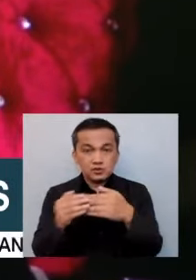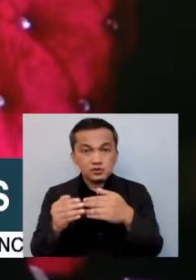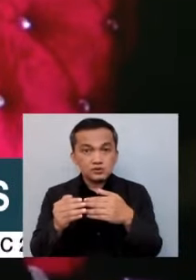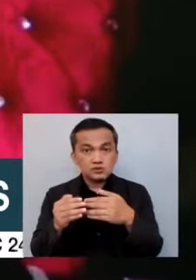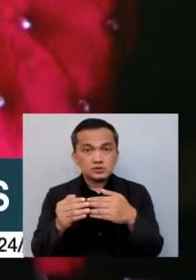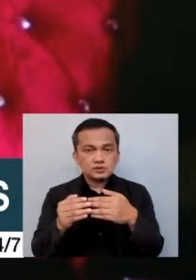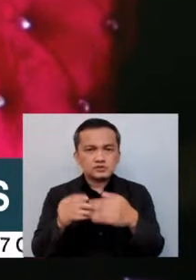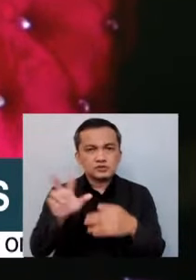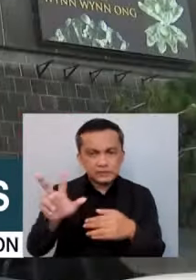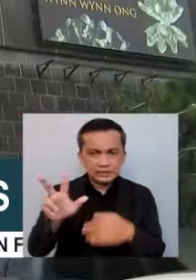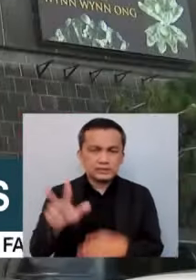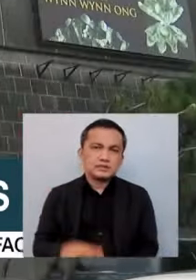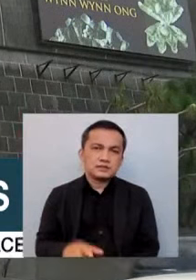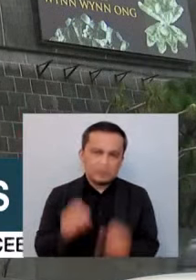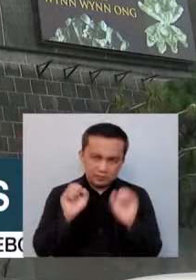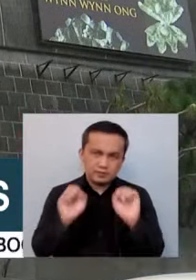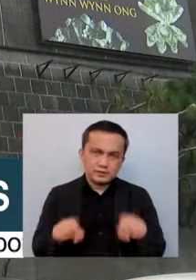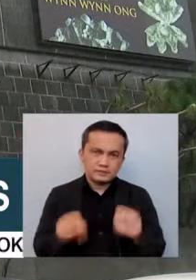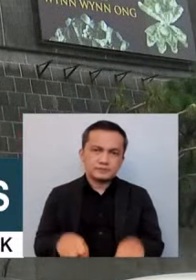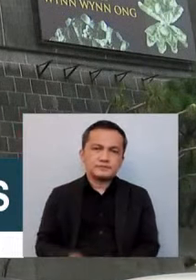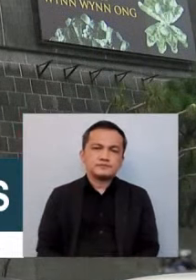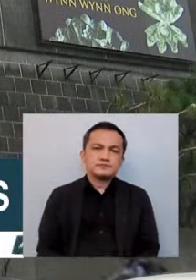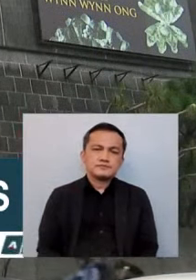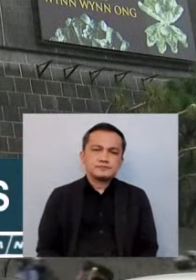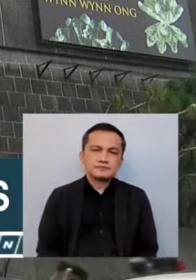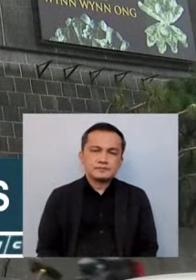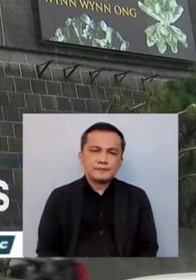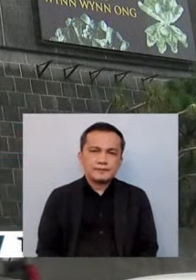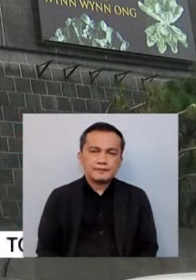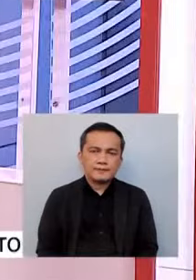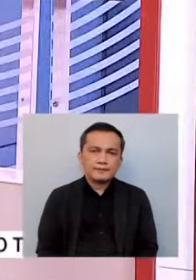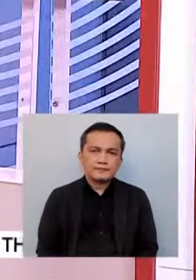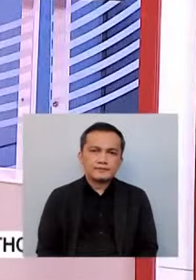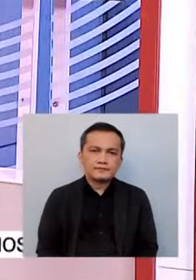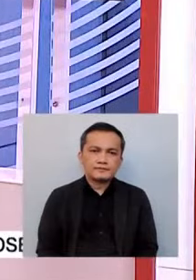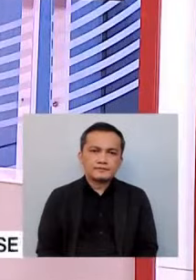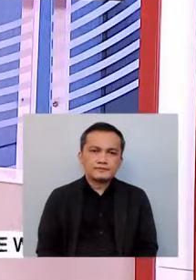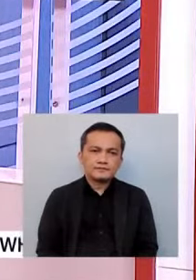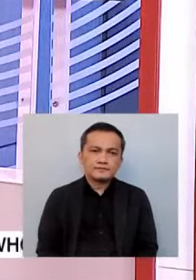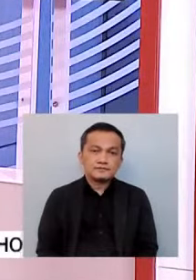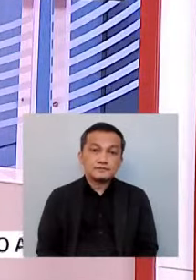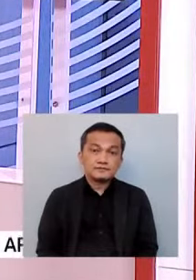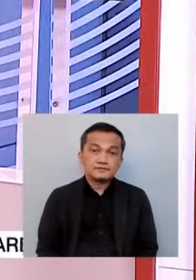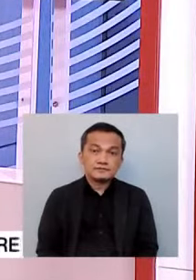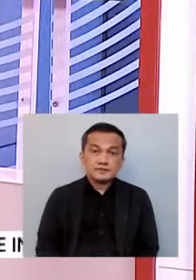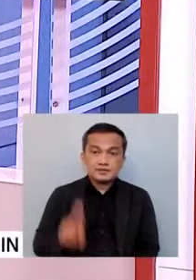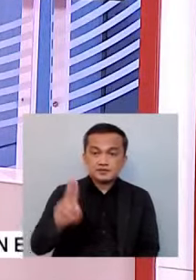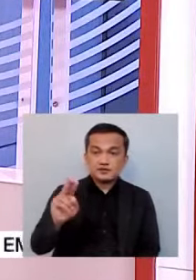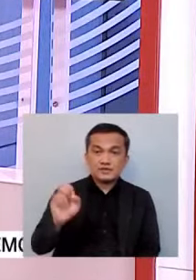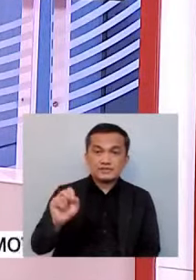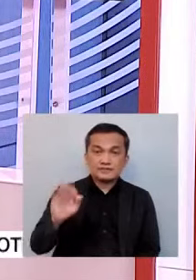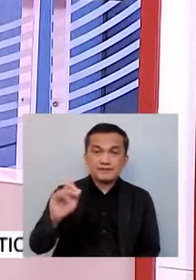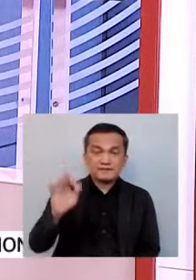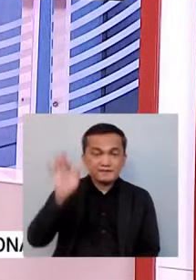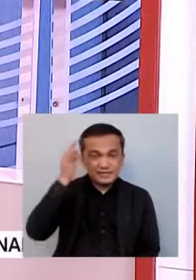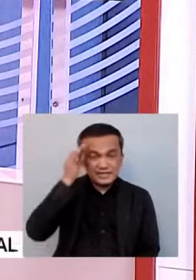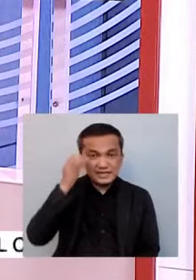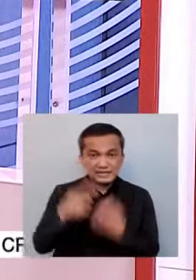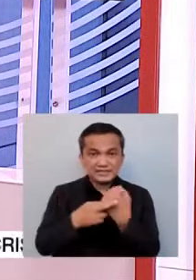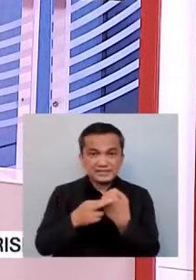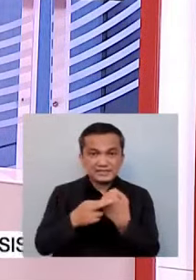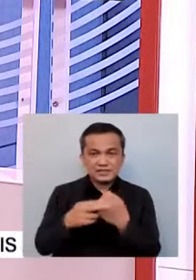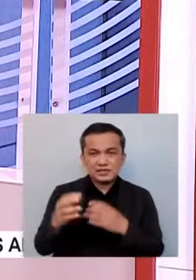possible. The U.S. Federal Reserve also remains committed to hiking